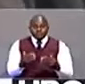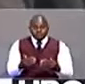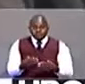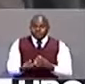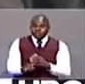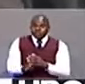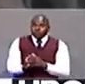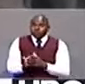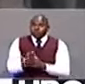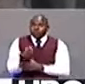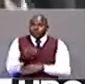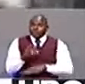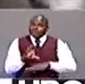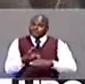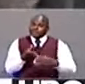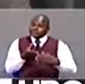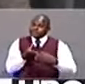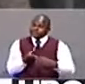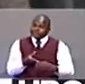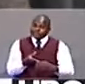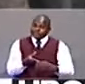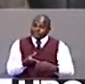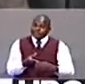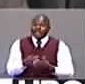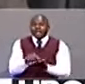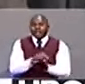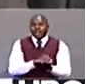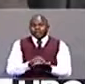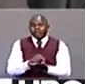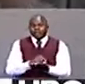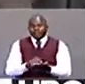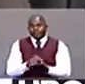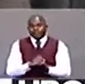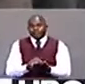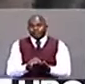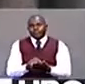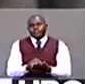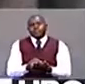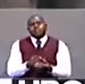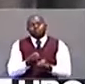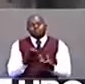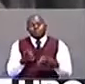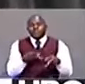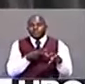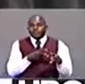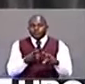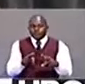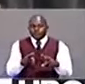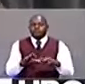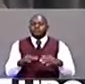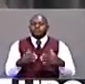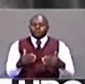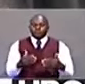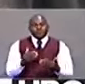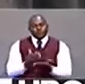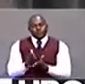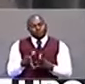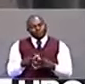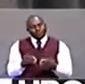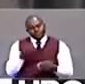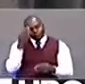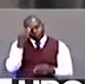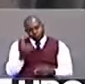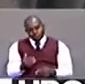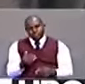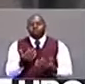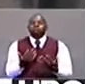up, you know, a church leader was of a certain nature, Christ-like in many ways. And I think we really miss him, because I